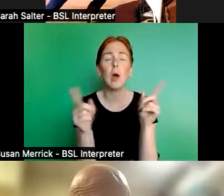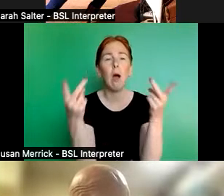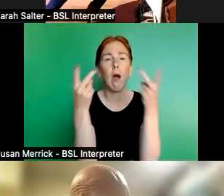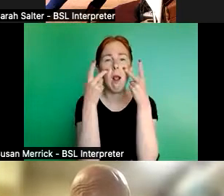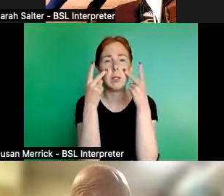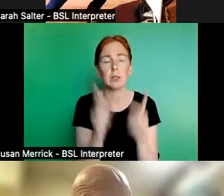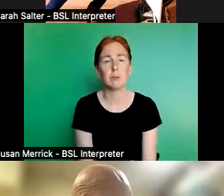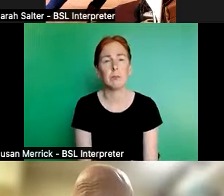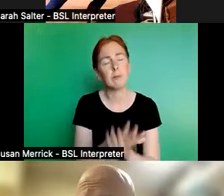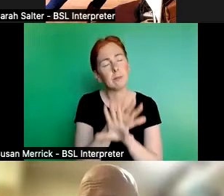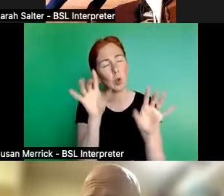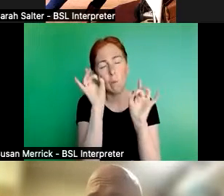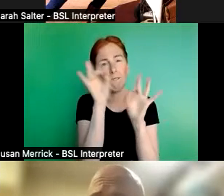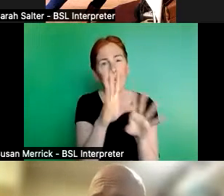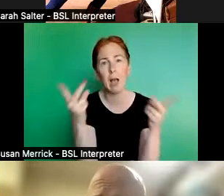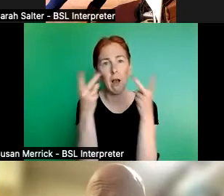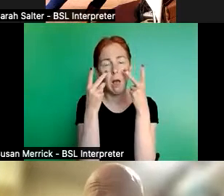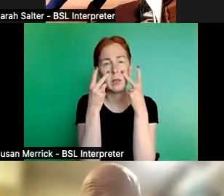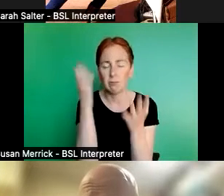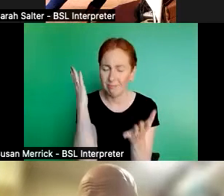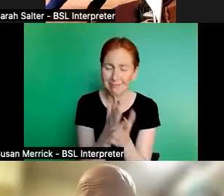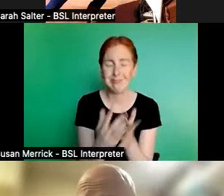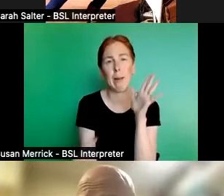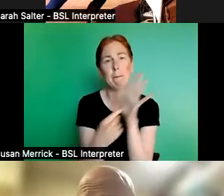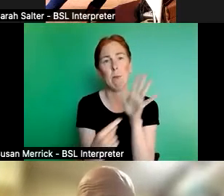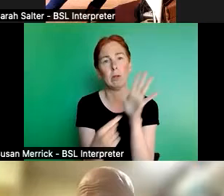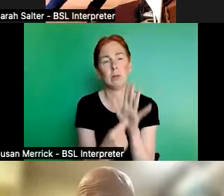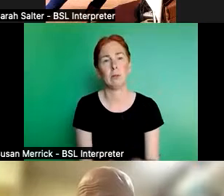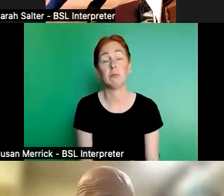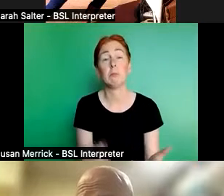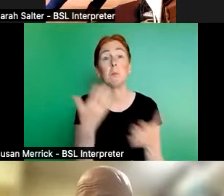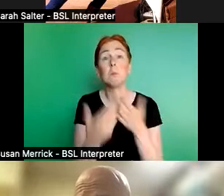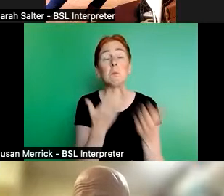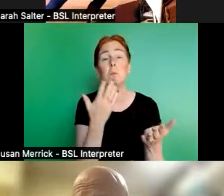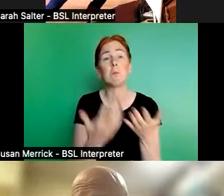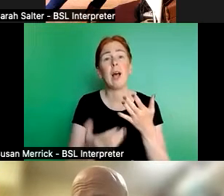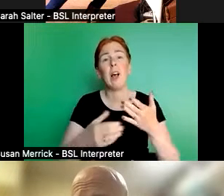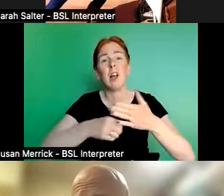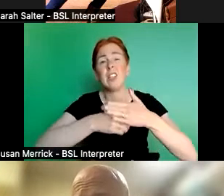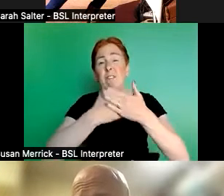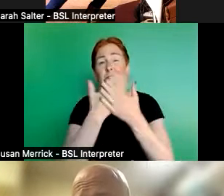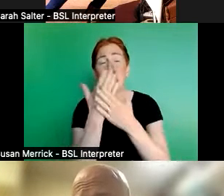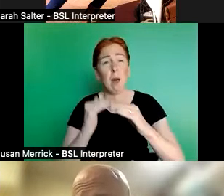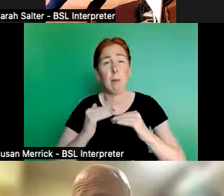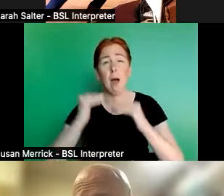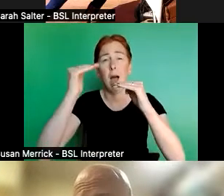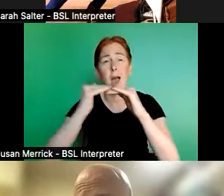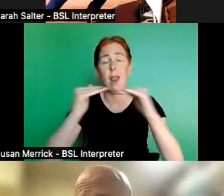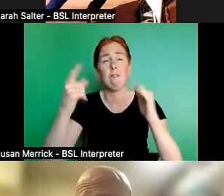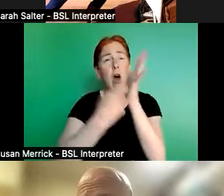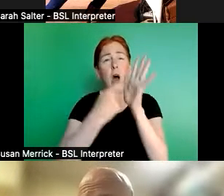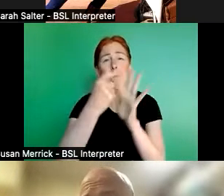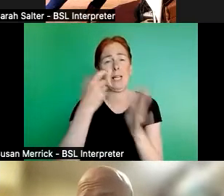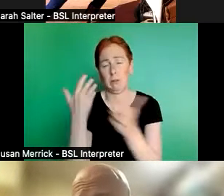really advanced RP, glasses are so important because, you know, it stands to reason. You must have focused light on your retina. There